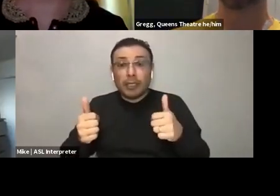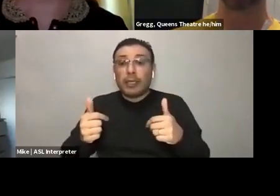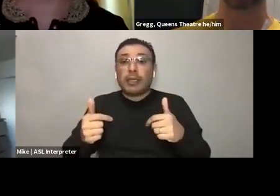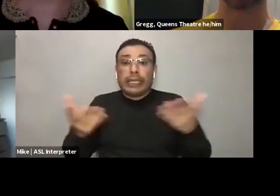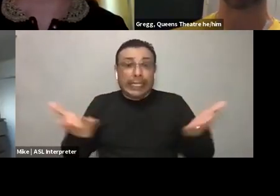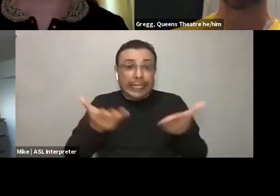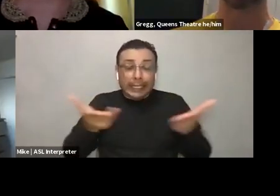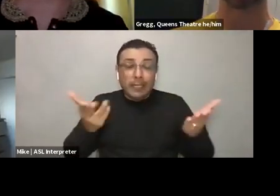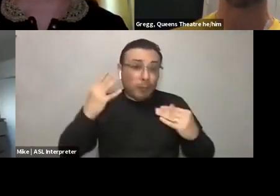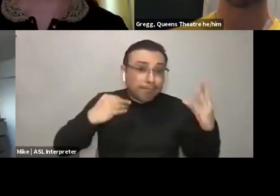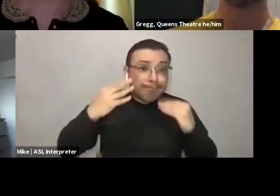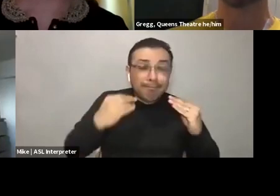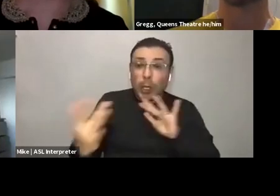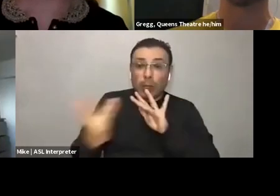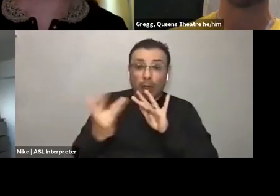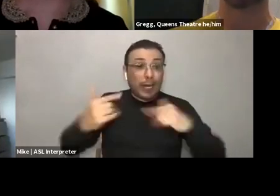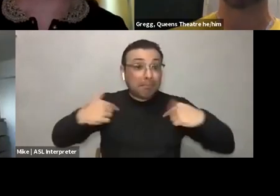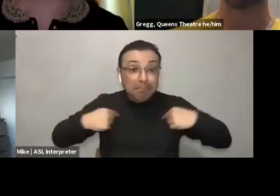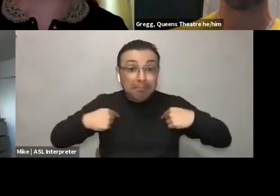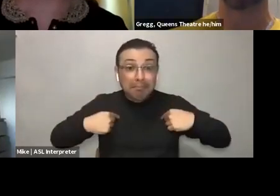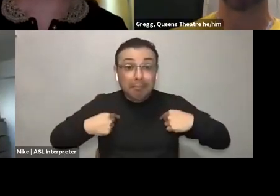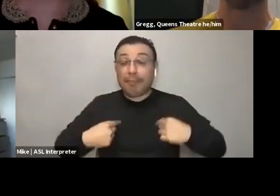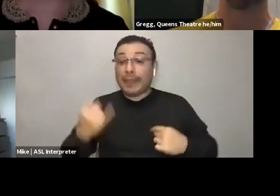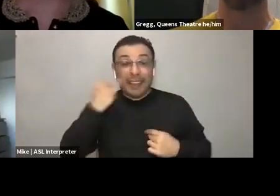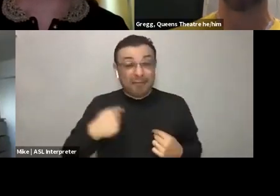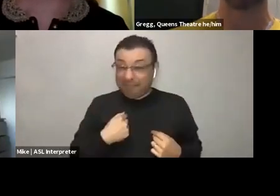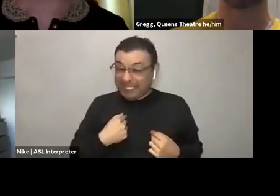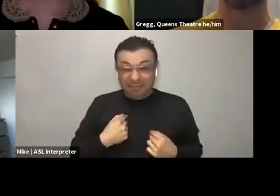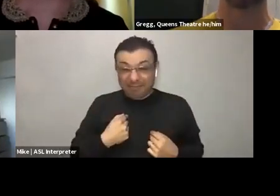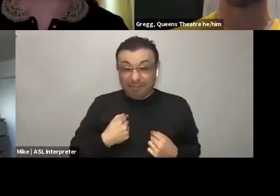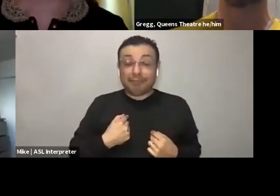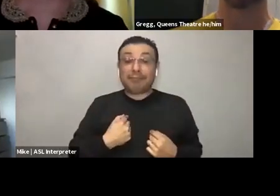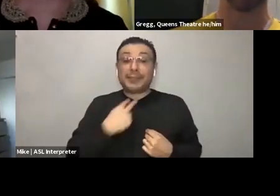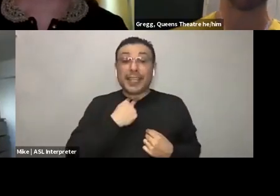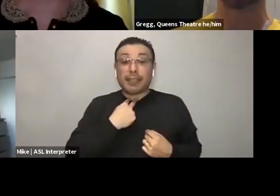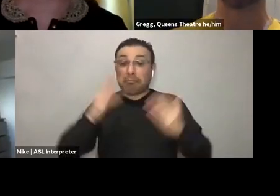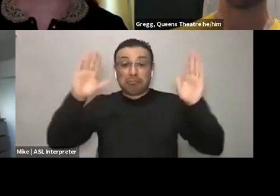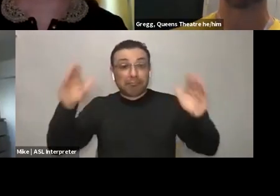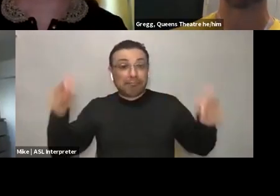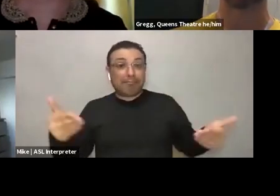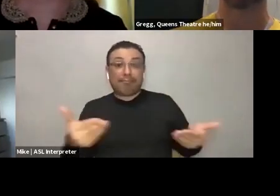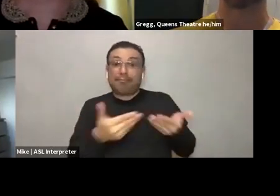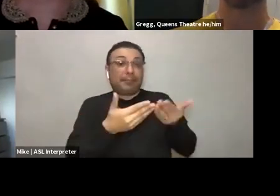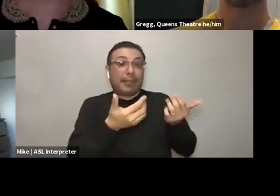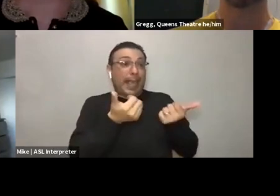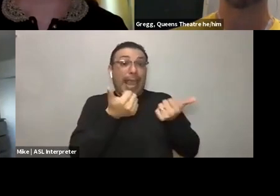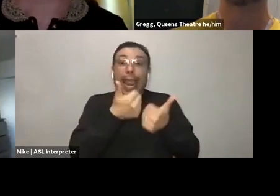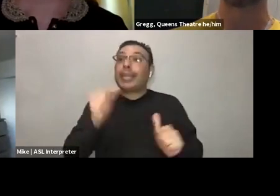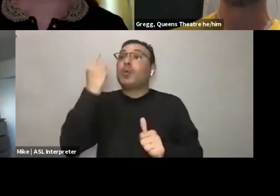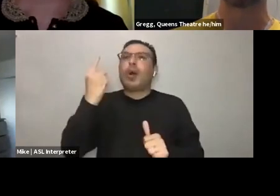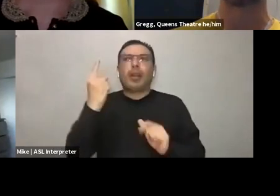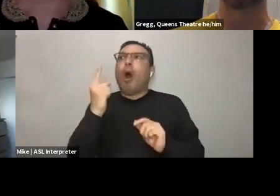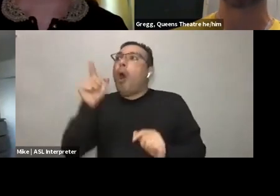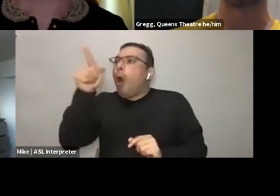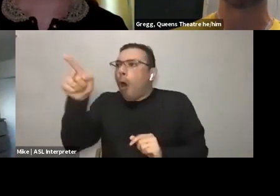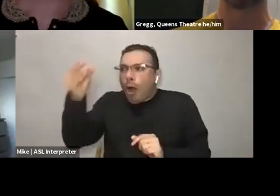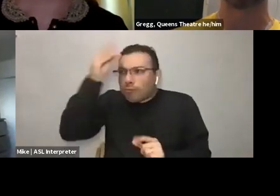me with my information that we made available. Uh, if I can't help you personally, I'm more than happy to connect you with anyone across this ecosystem, uh, that